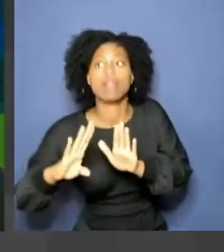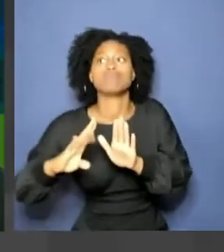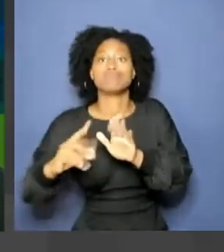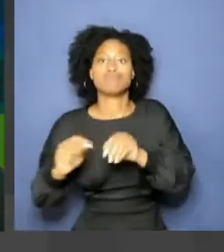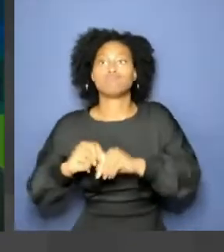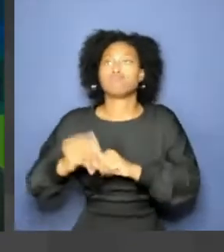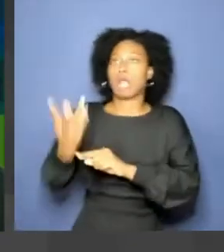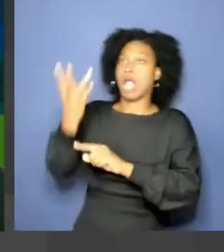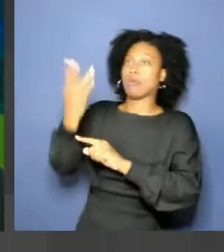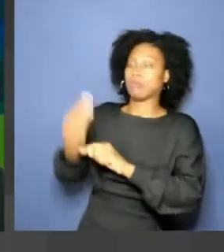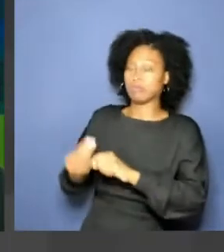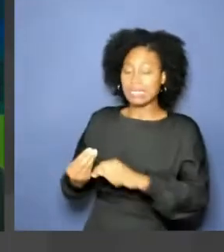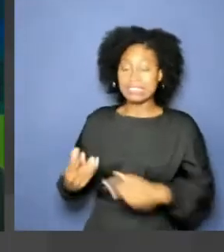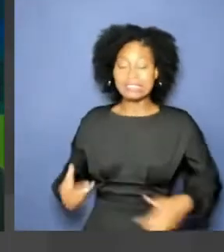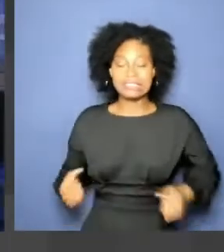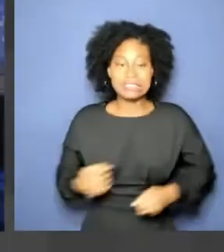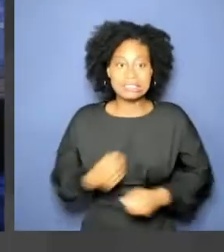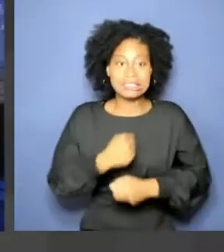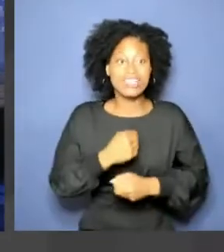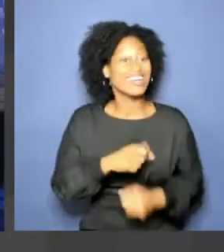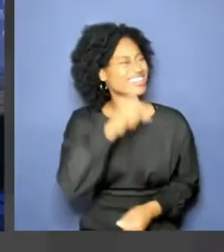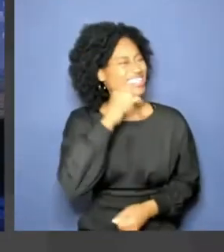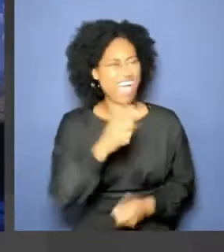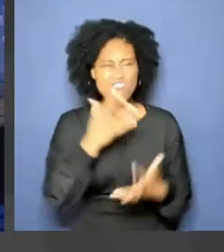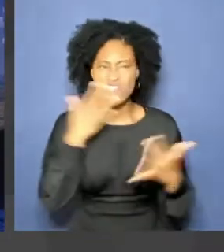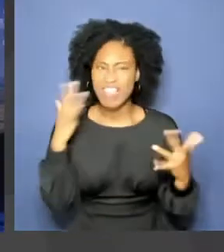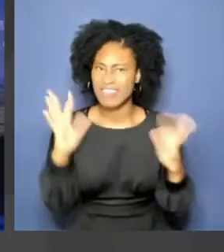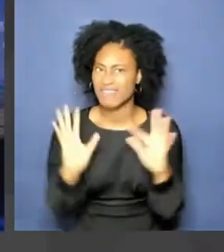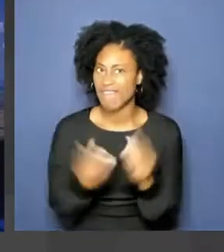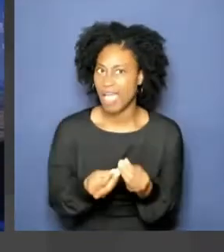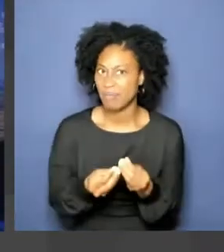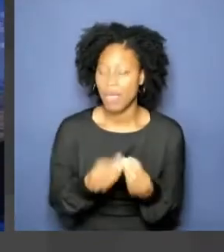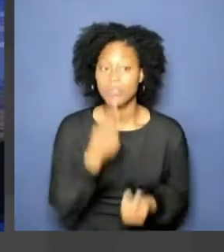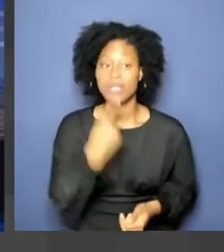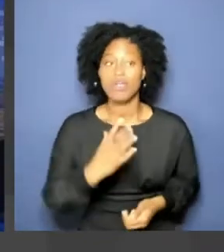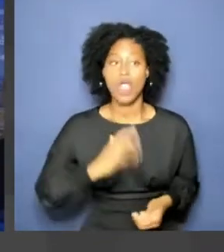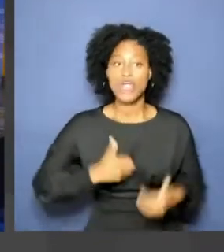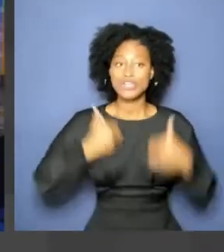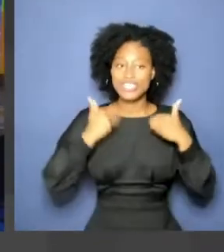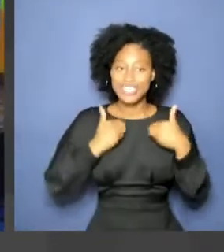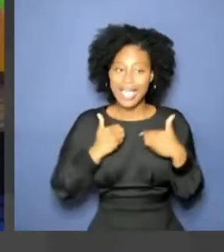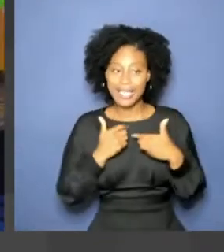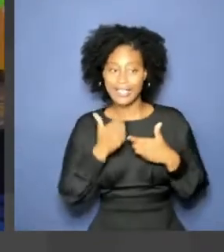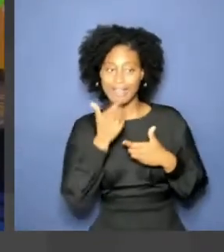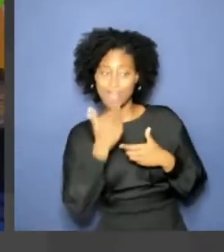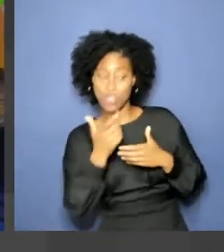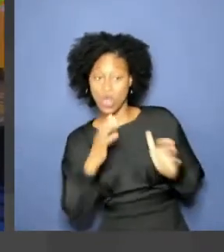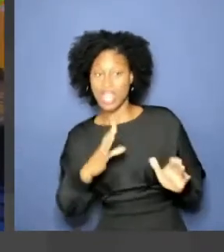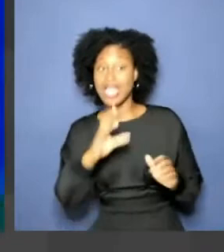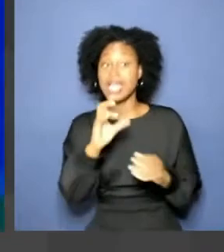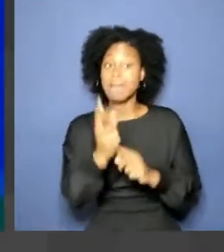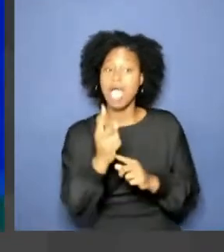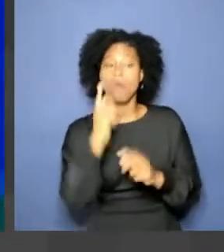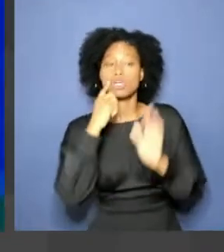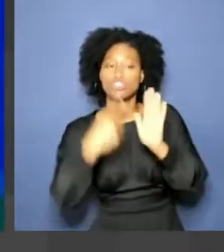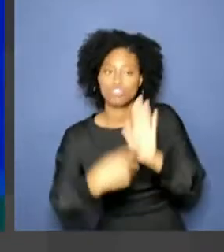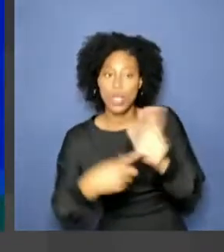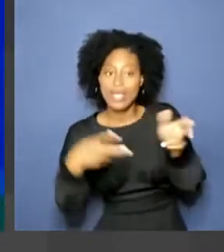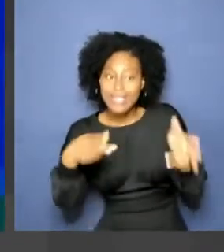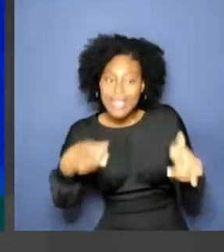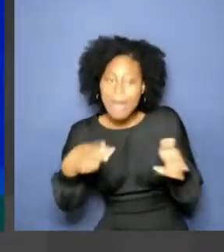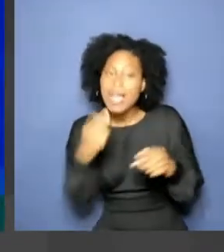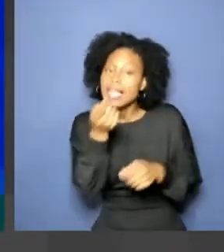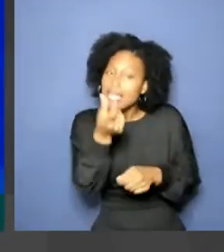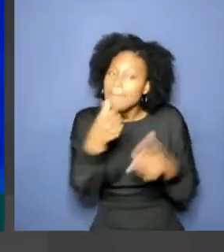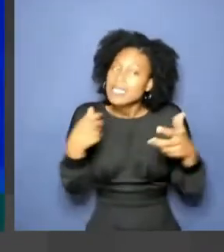friendly family. No. And I will say to our younger viewers, in a minute we're going to show you a clip that's a little